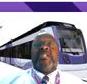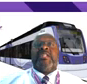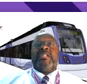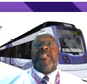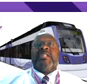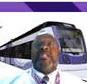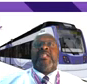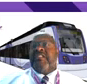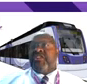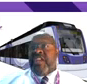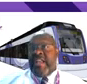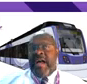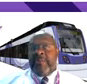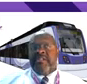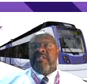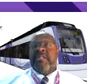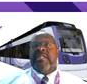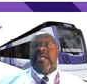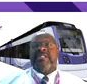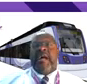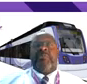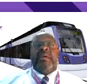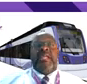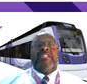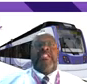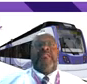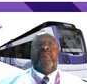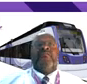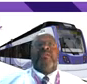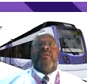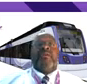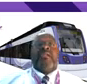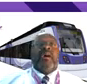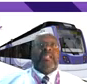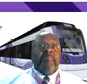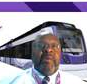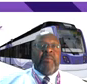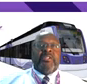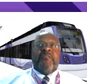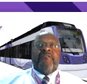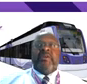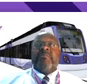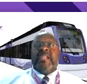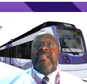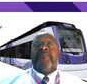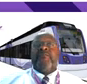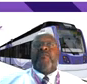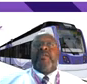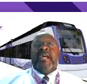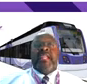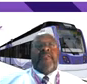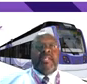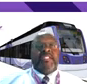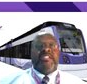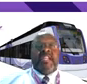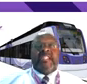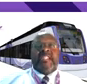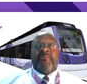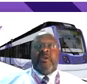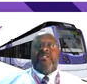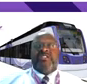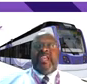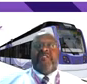submit questions via the chat option atop the page. Non-CAT members who are viewing the meeting and have